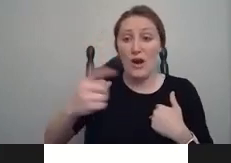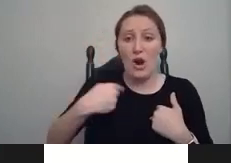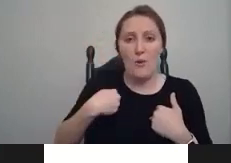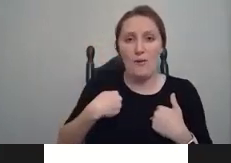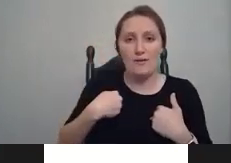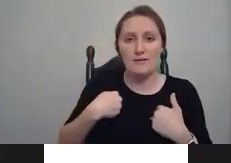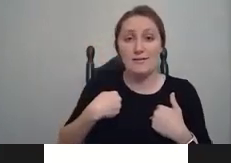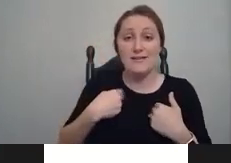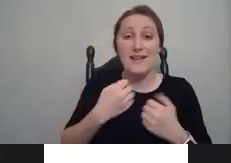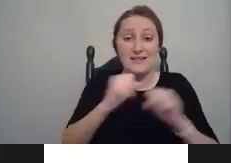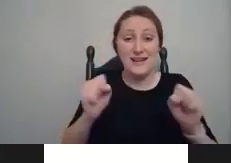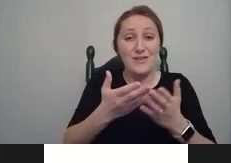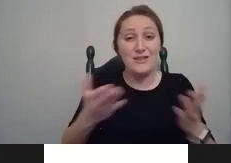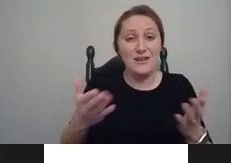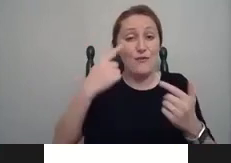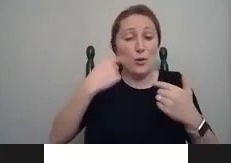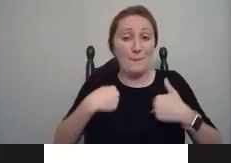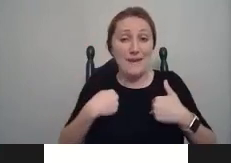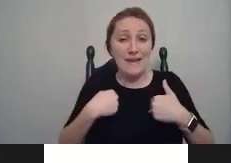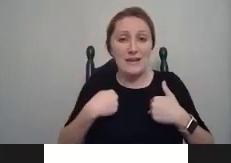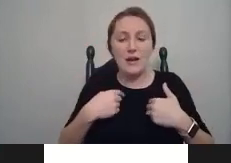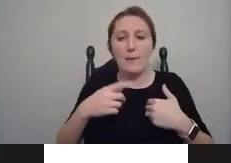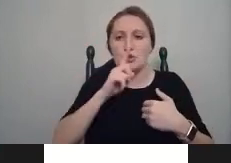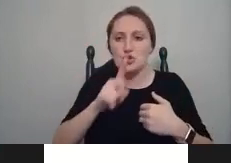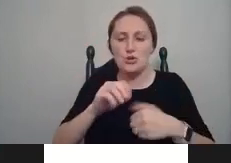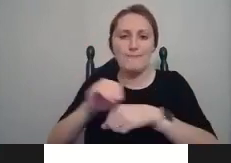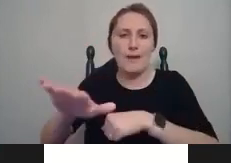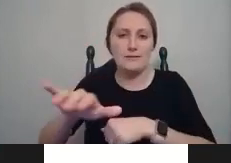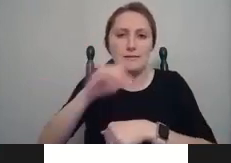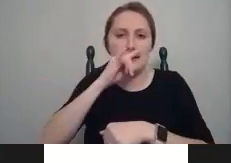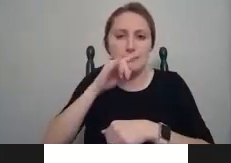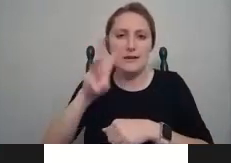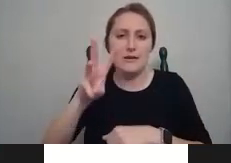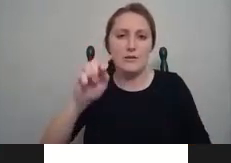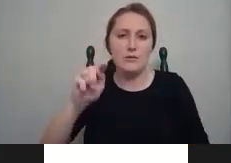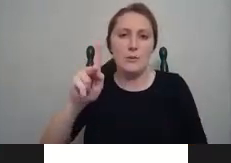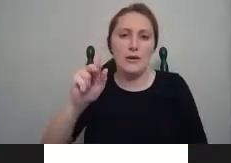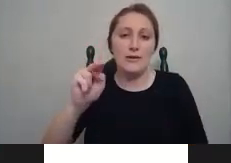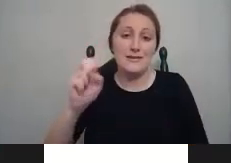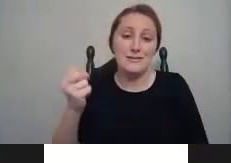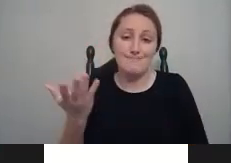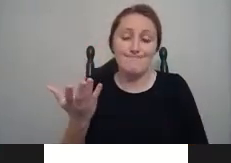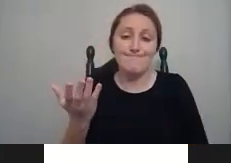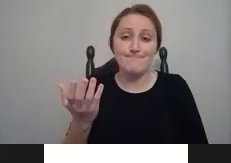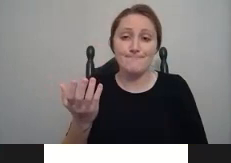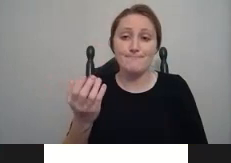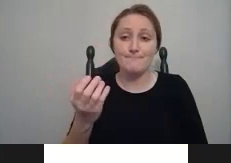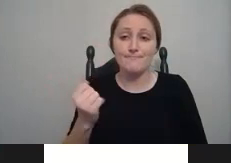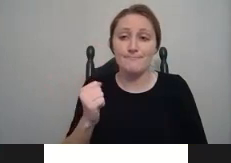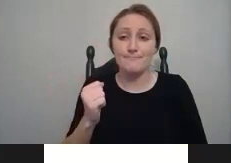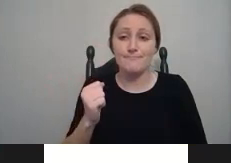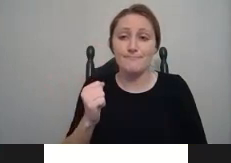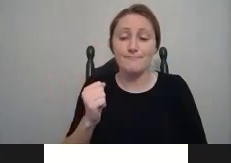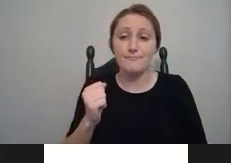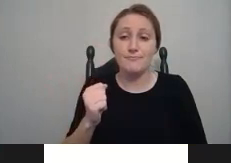at least one child at Peabody and Watkins. I wonder though if there's a workaround using Canvas